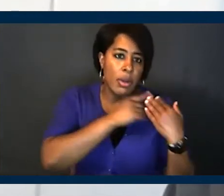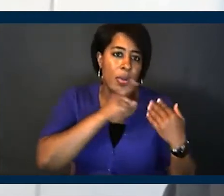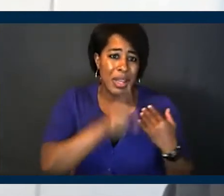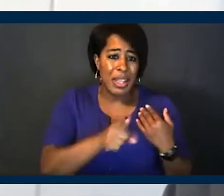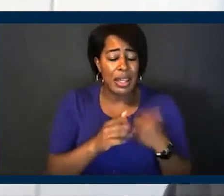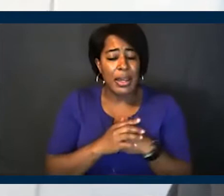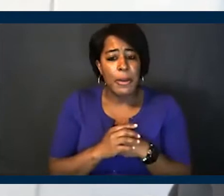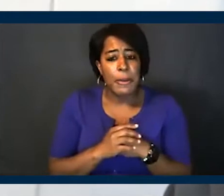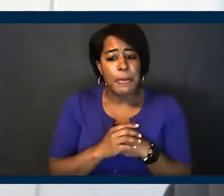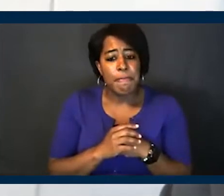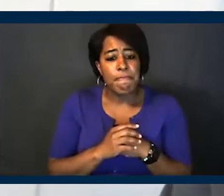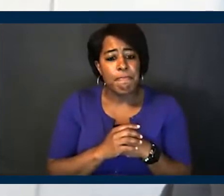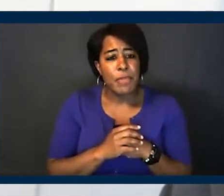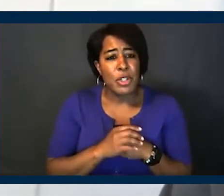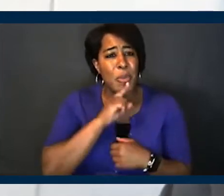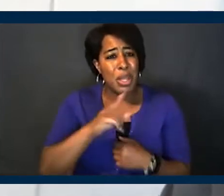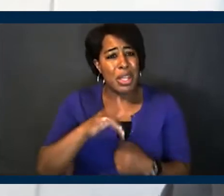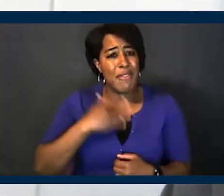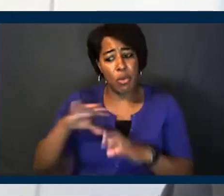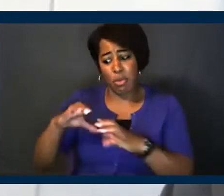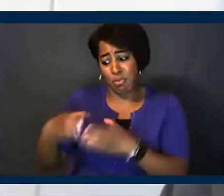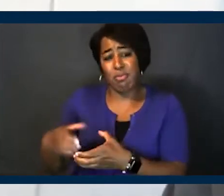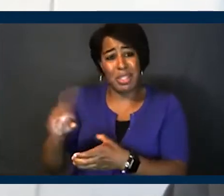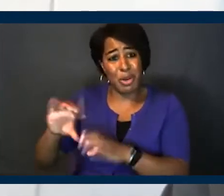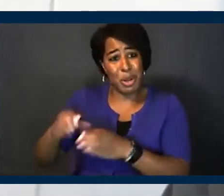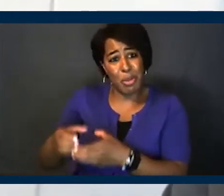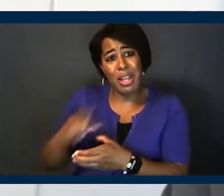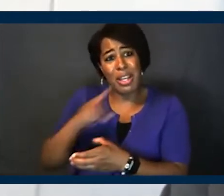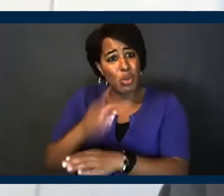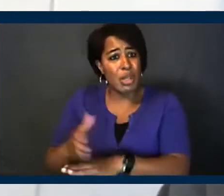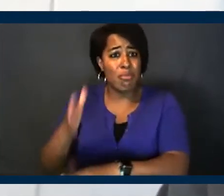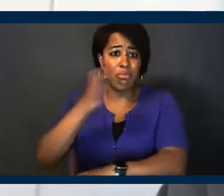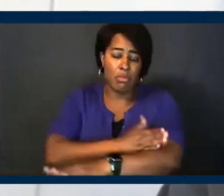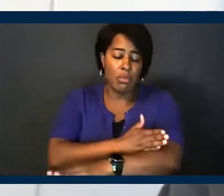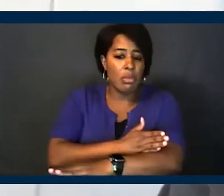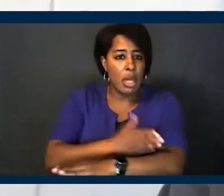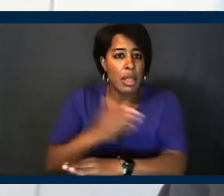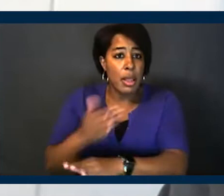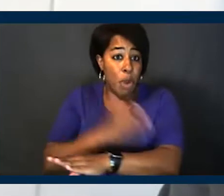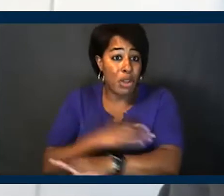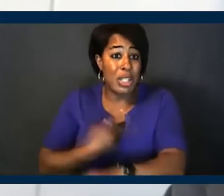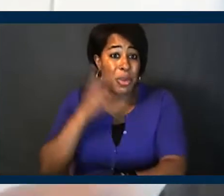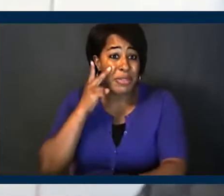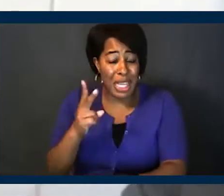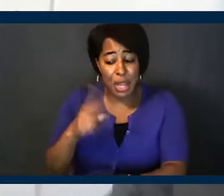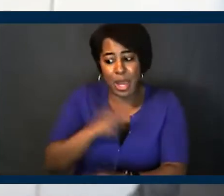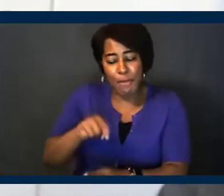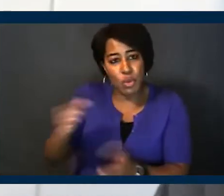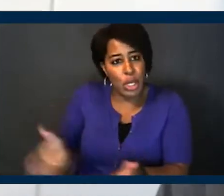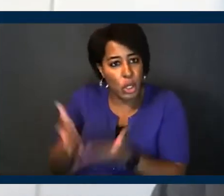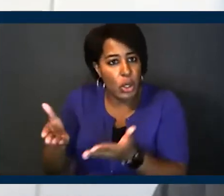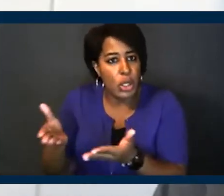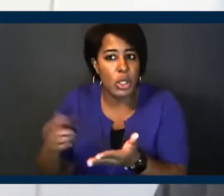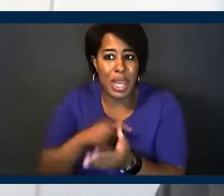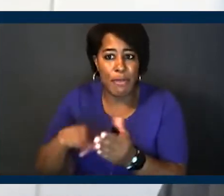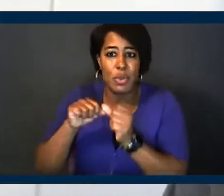party has made tremendous strides and progress that should be noted, has been seen, and has to be encouraged and uplifted. But we're not quite where we need to be